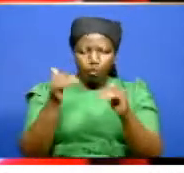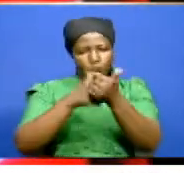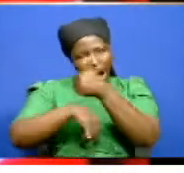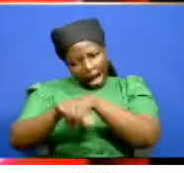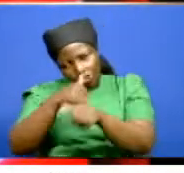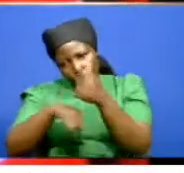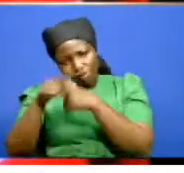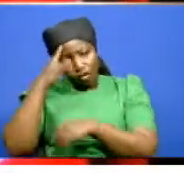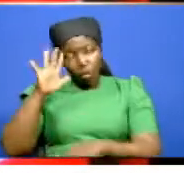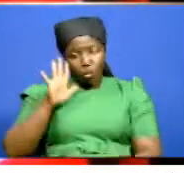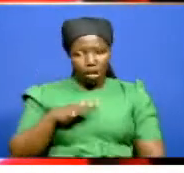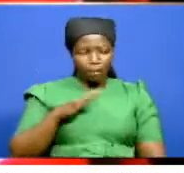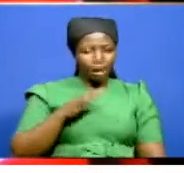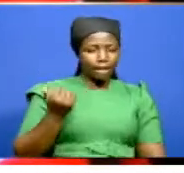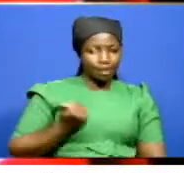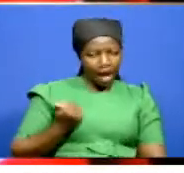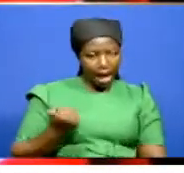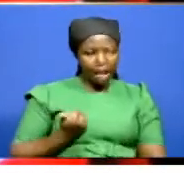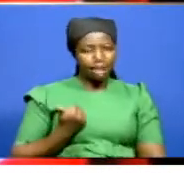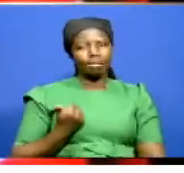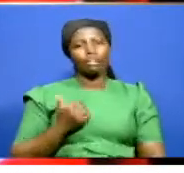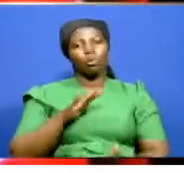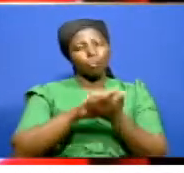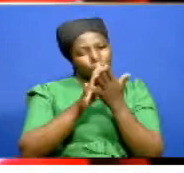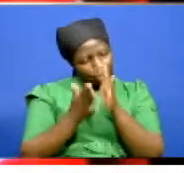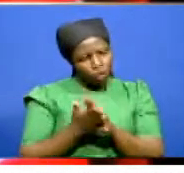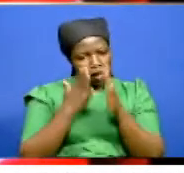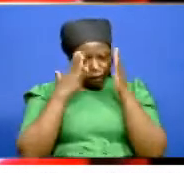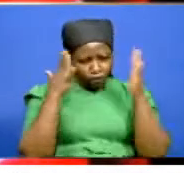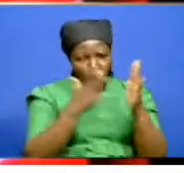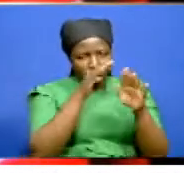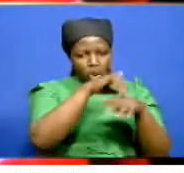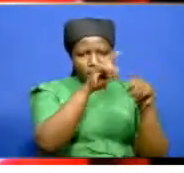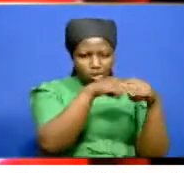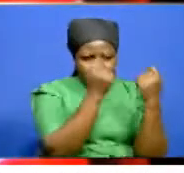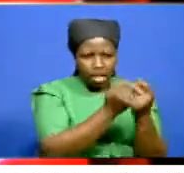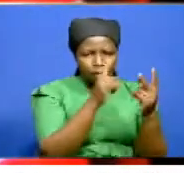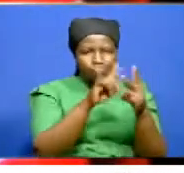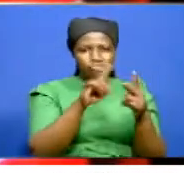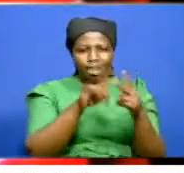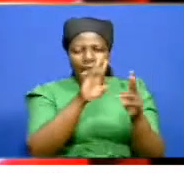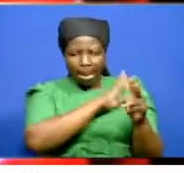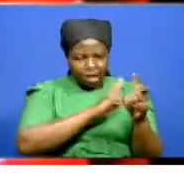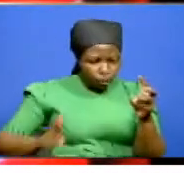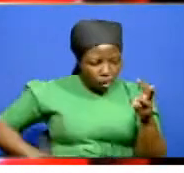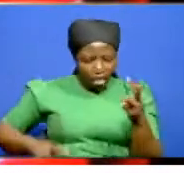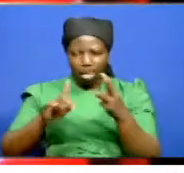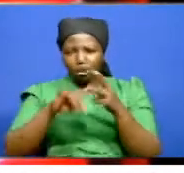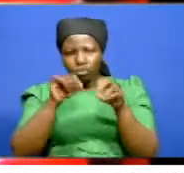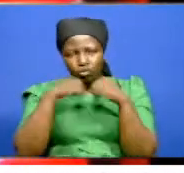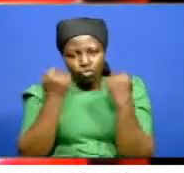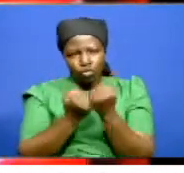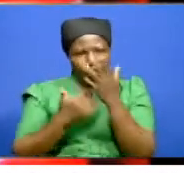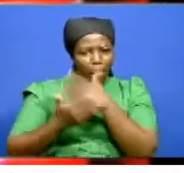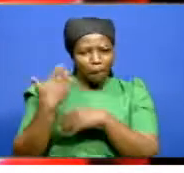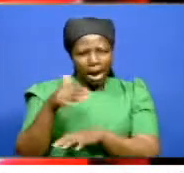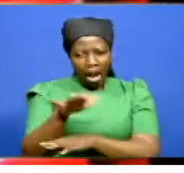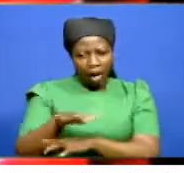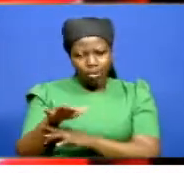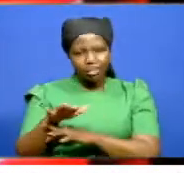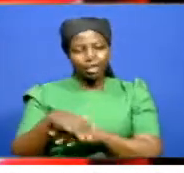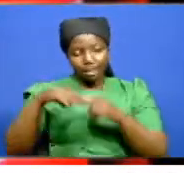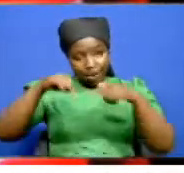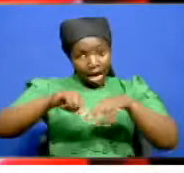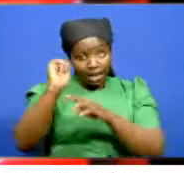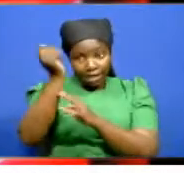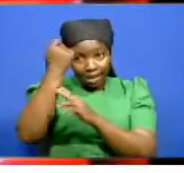girls, irrespective of race, religion, or social background. Here in Kenya, while